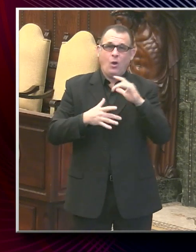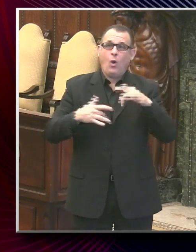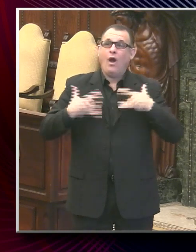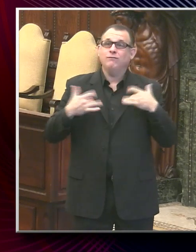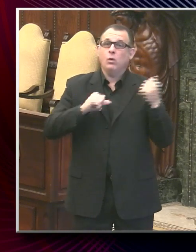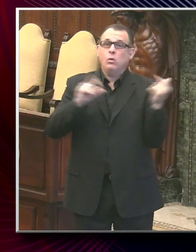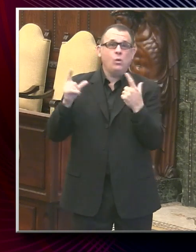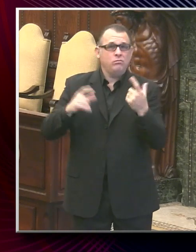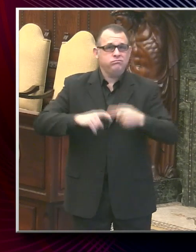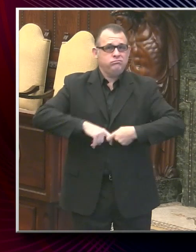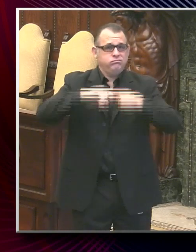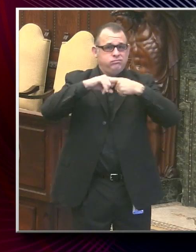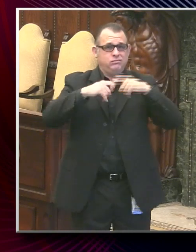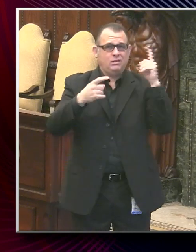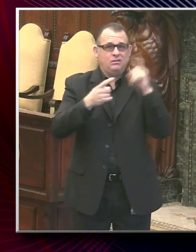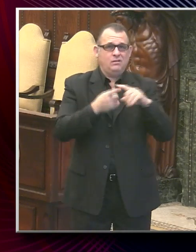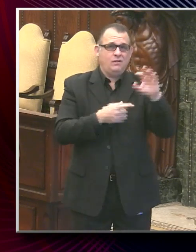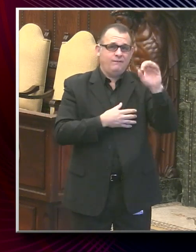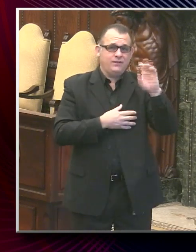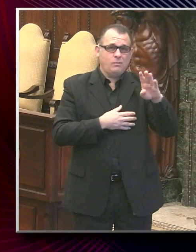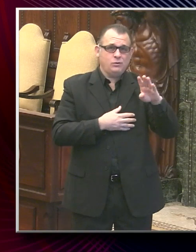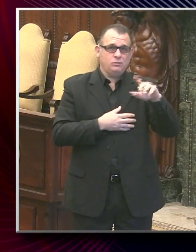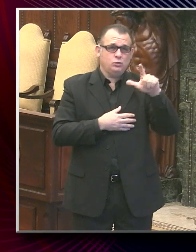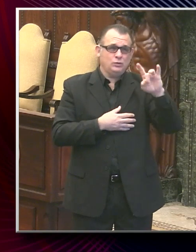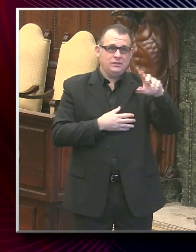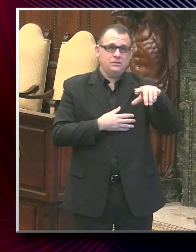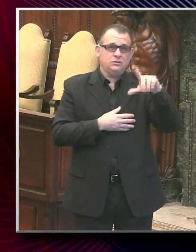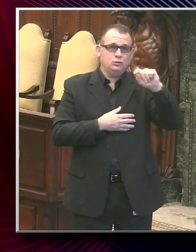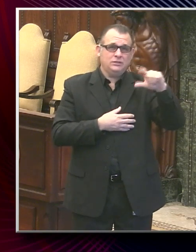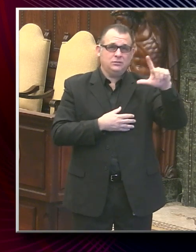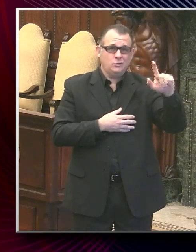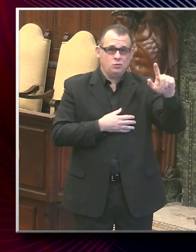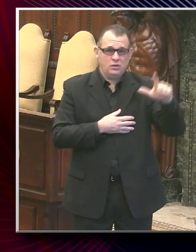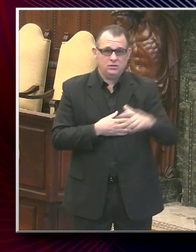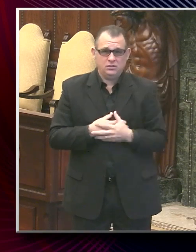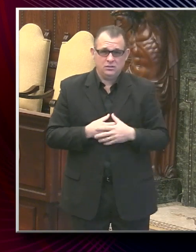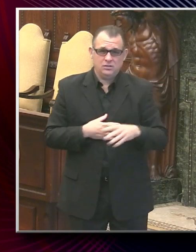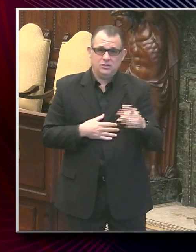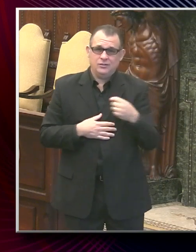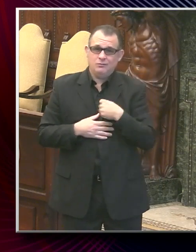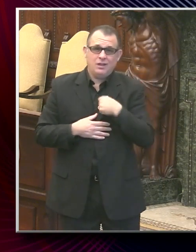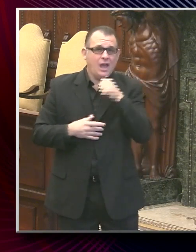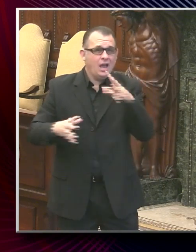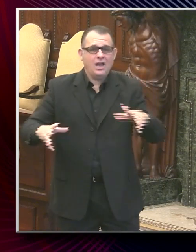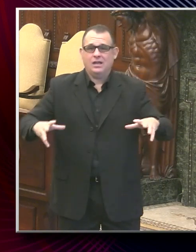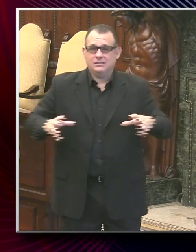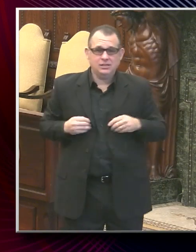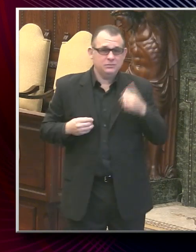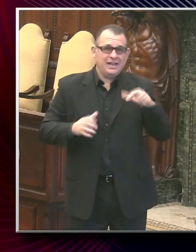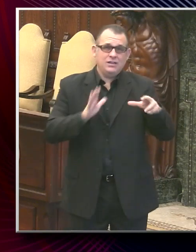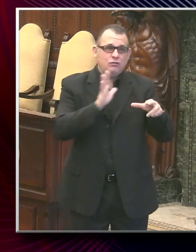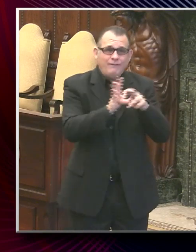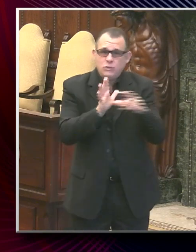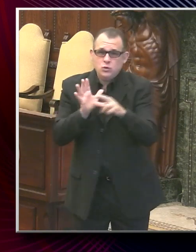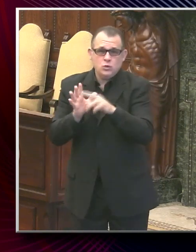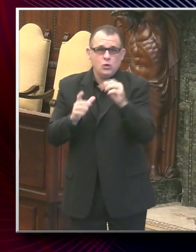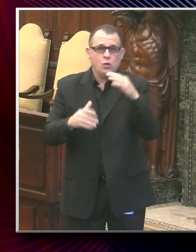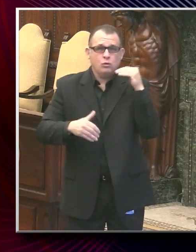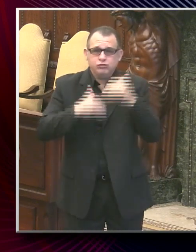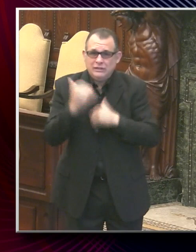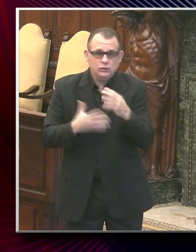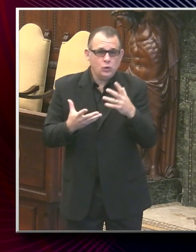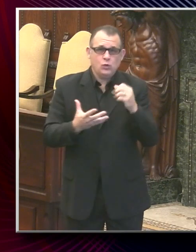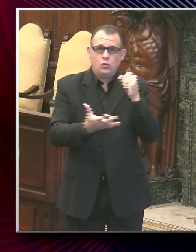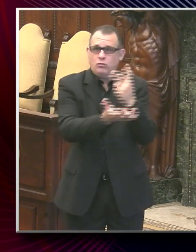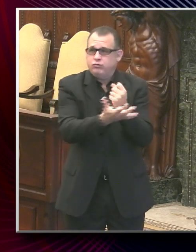28th, 2021. The city's Office of Special Events will not accept, review, process, or approve applications, issue permits, or